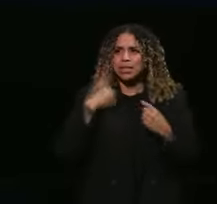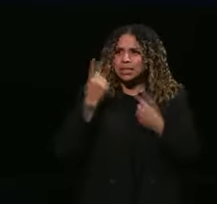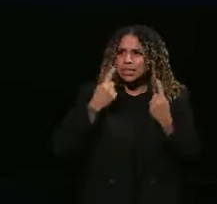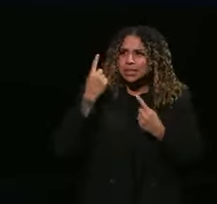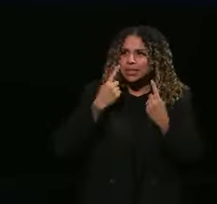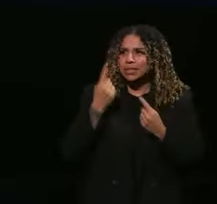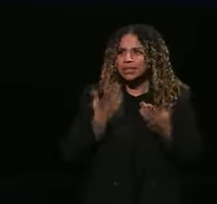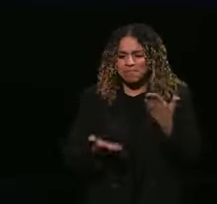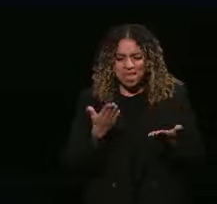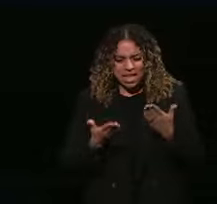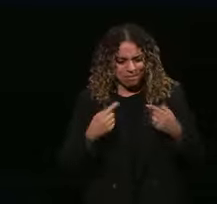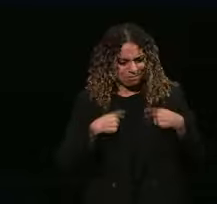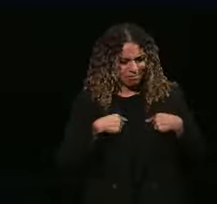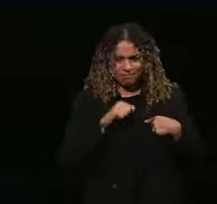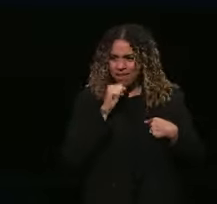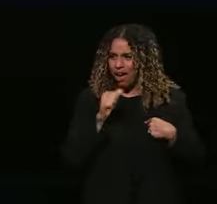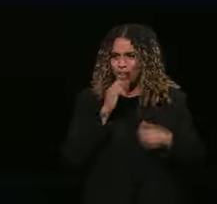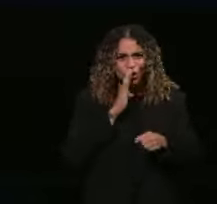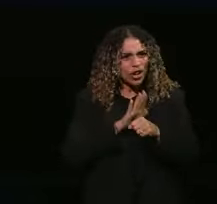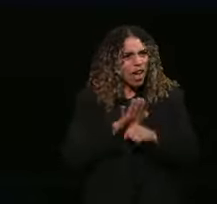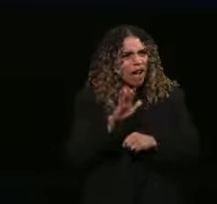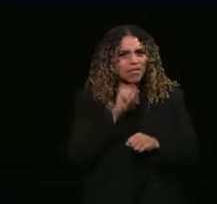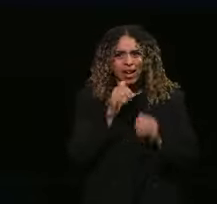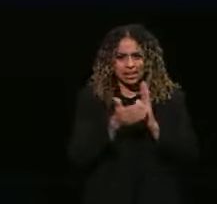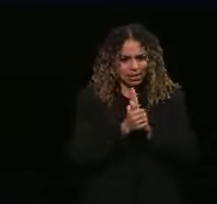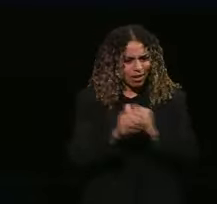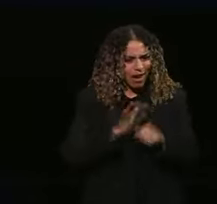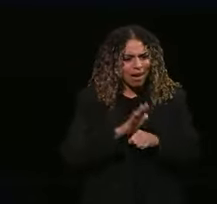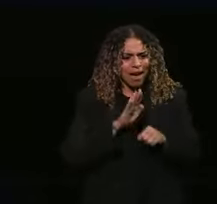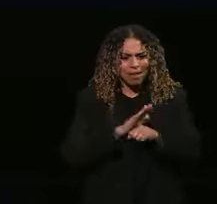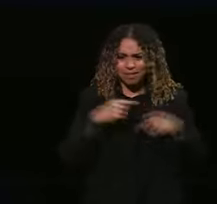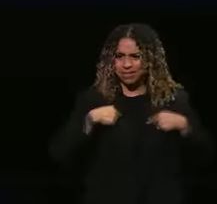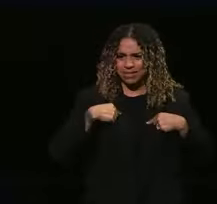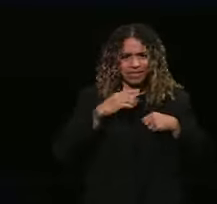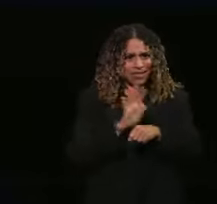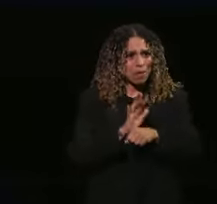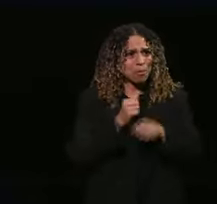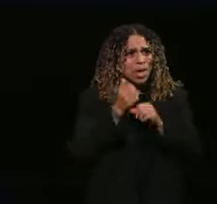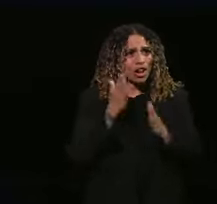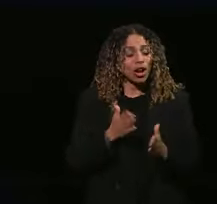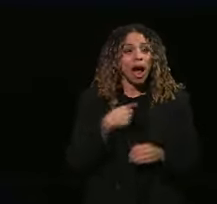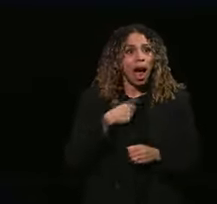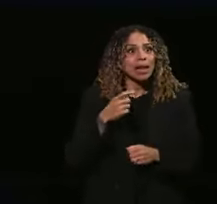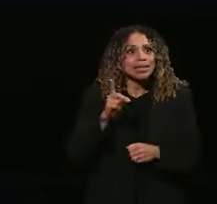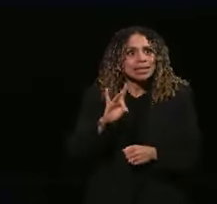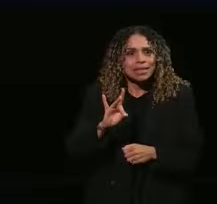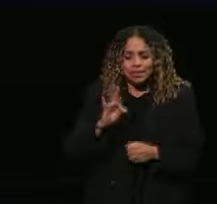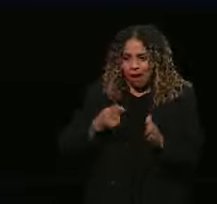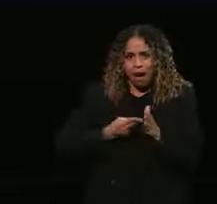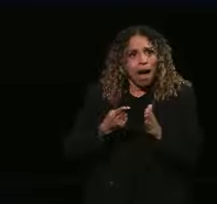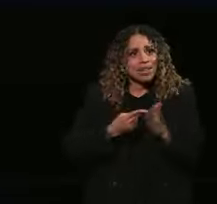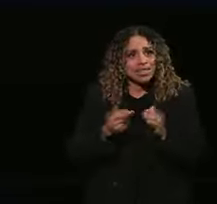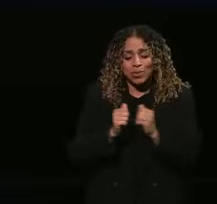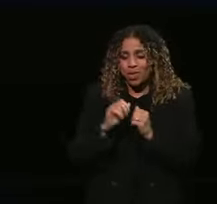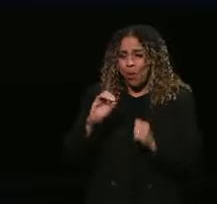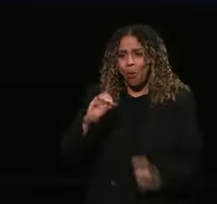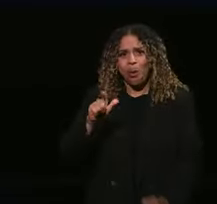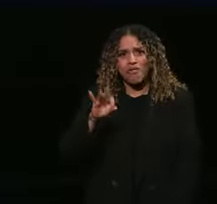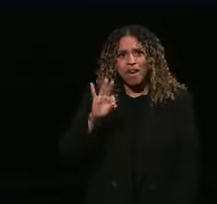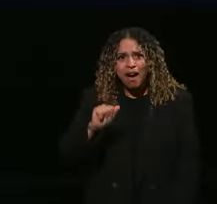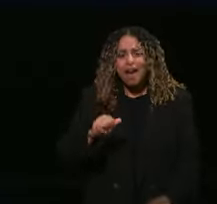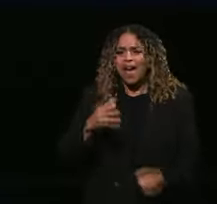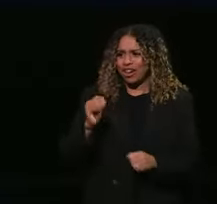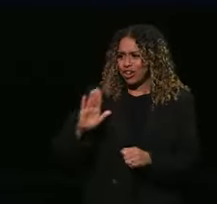not good enough as a filmmaker to do it. I was sharing all this with Ulfa and her daughters, you know. At some point I told them, it's